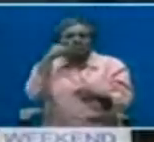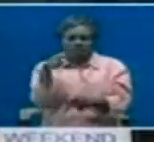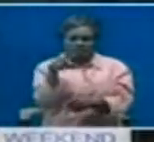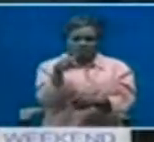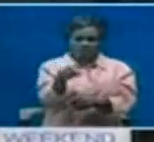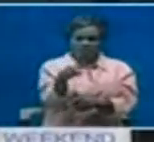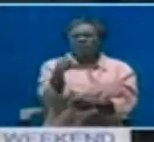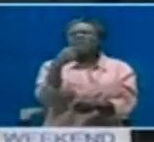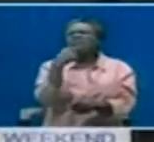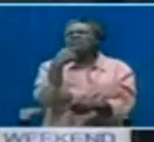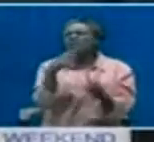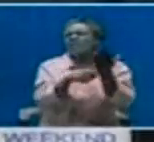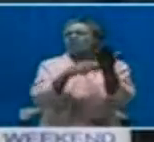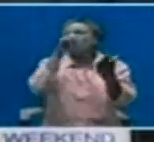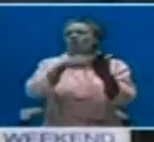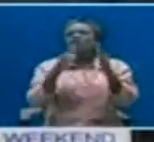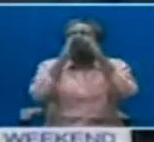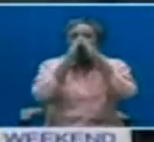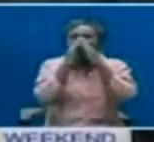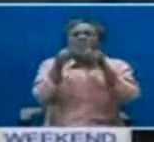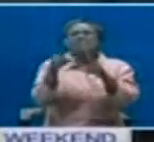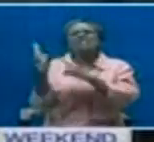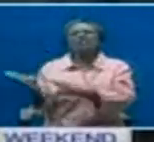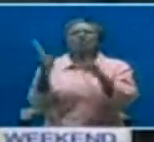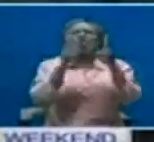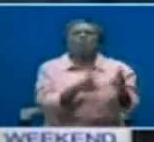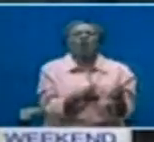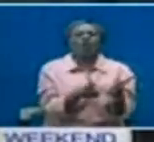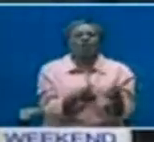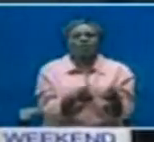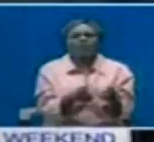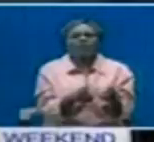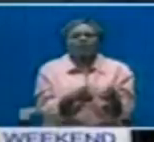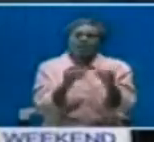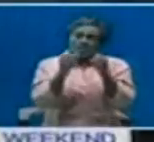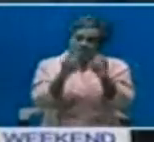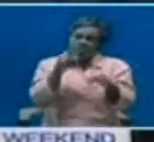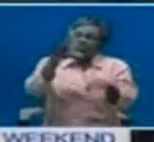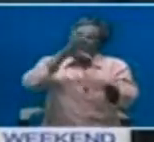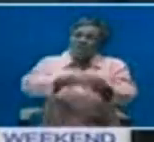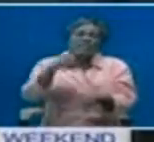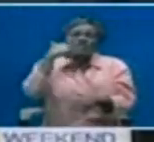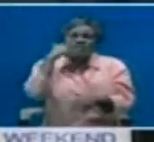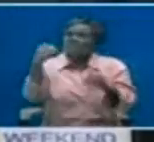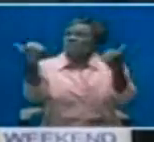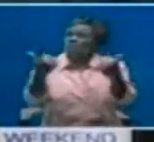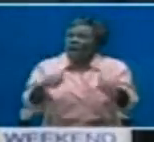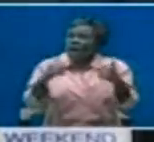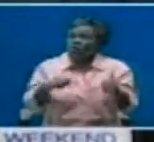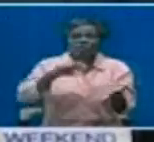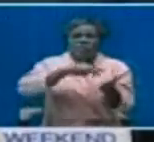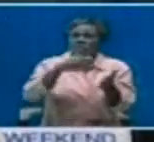call it homa because it's like it has initiated you into adulthood. So if you have not passed through that, then it's